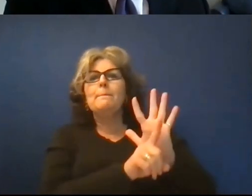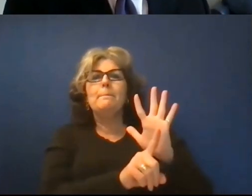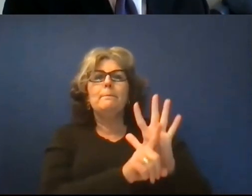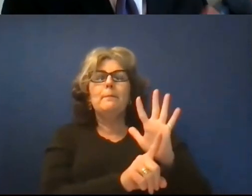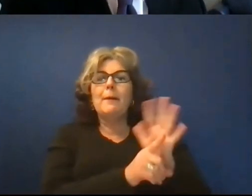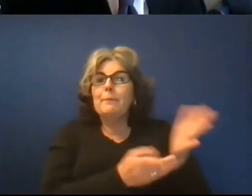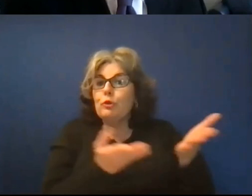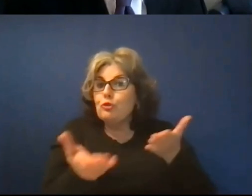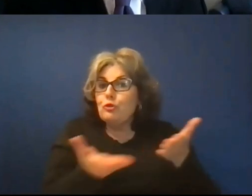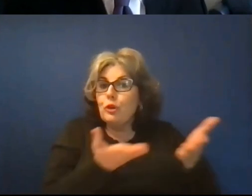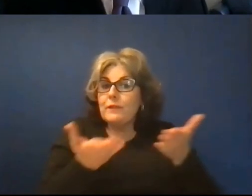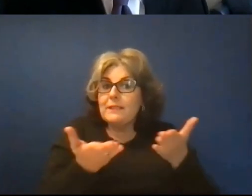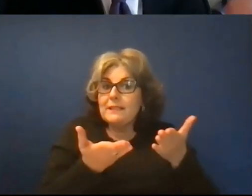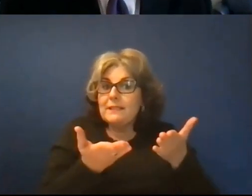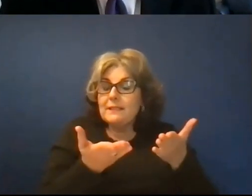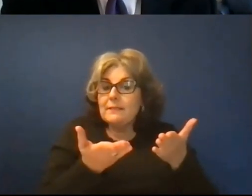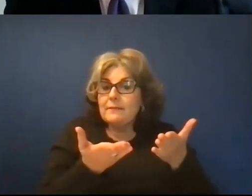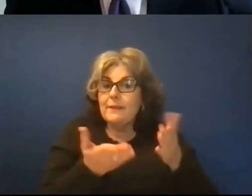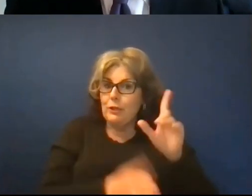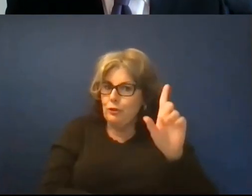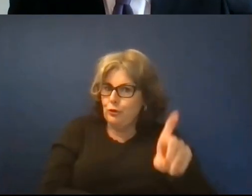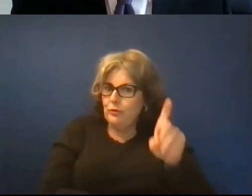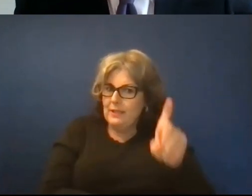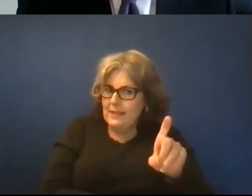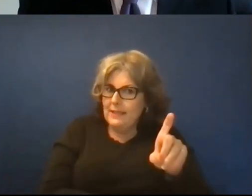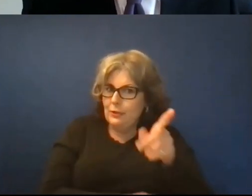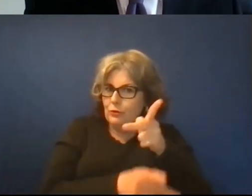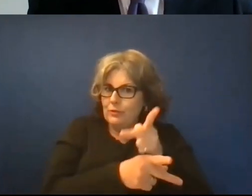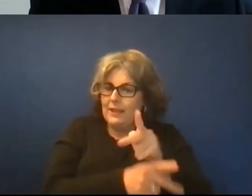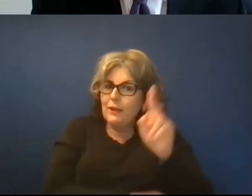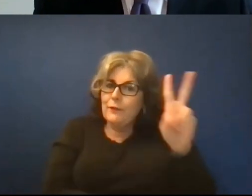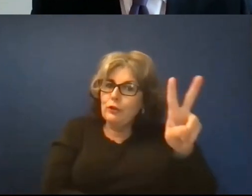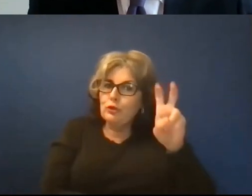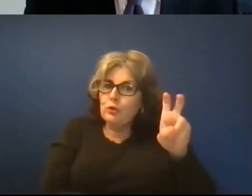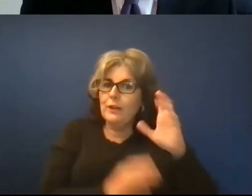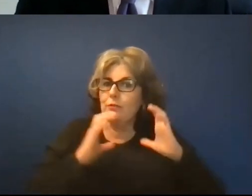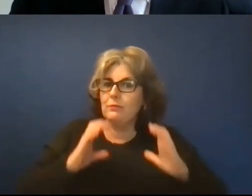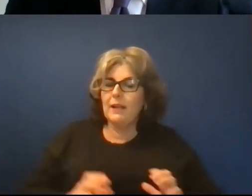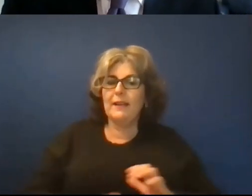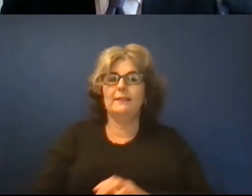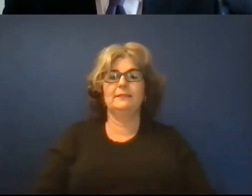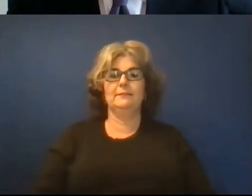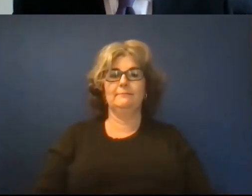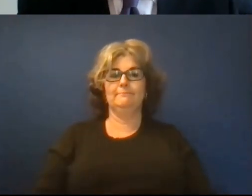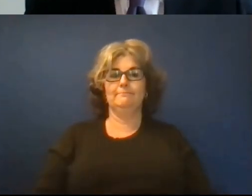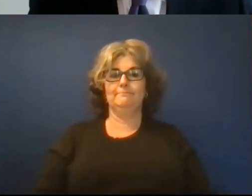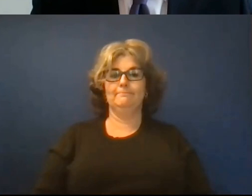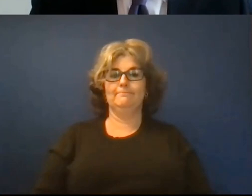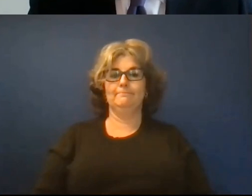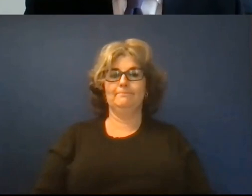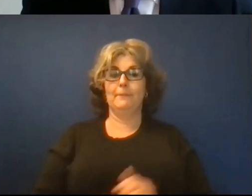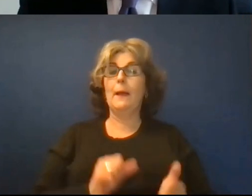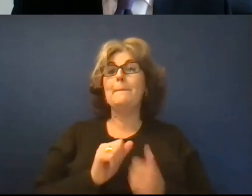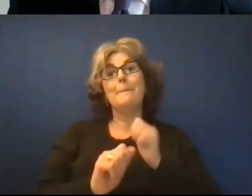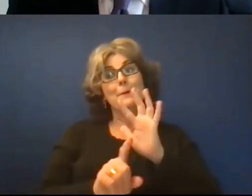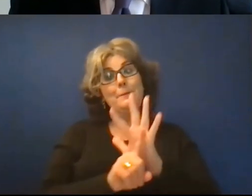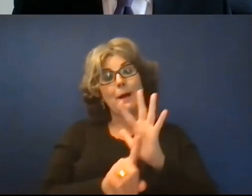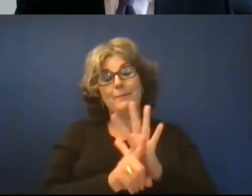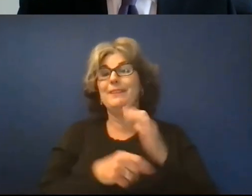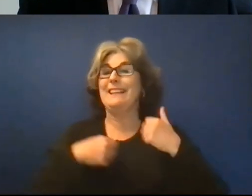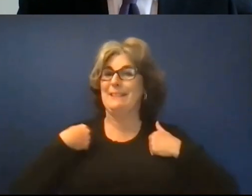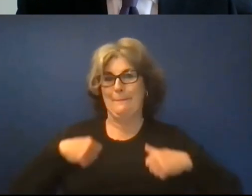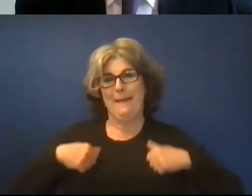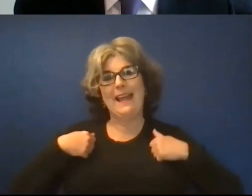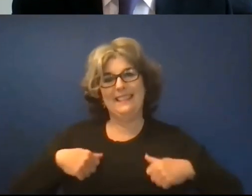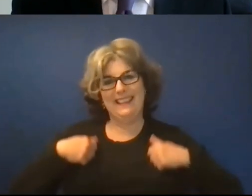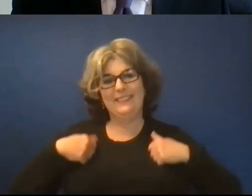services that you're asked for to service those 200 customers, those clients? The most popular is bathing